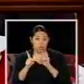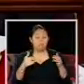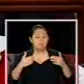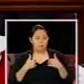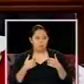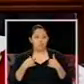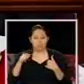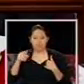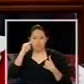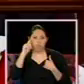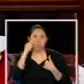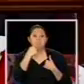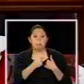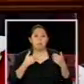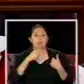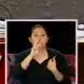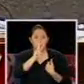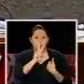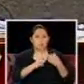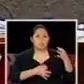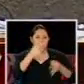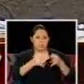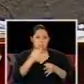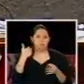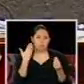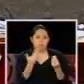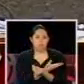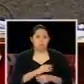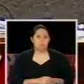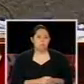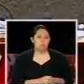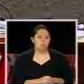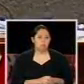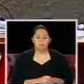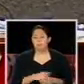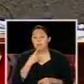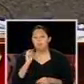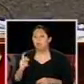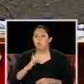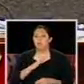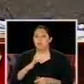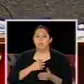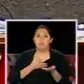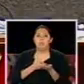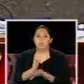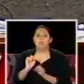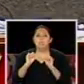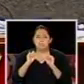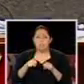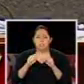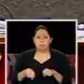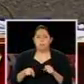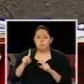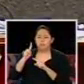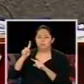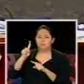for alleged graft and corruption. Well, anyway, let the witness answer. That can be rebutted by the